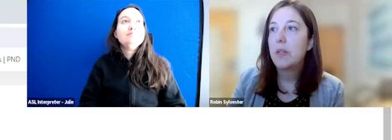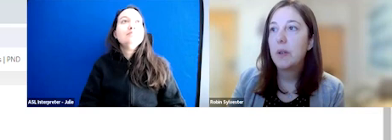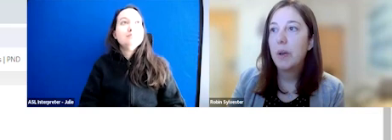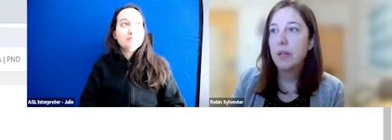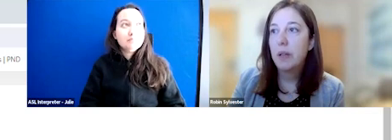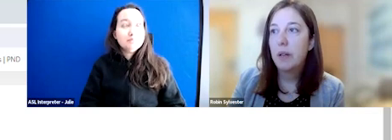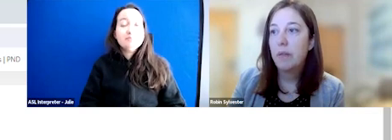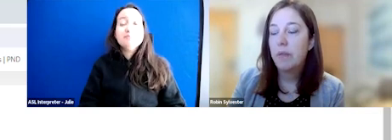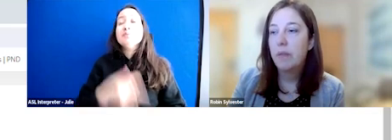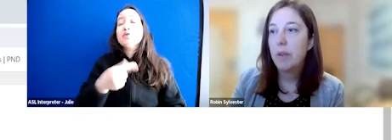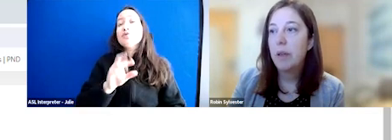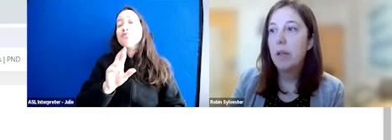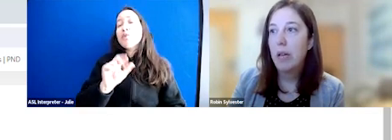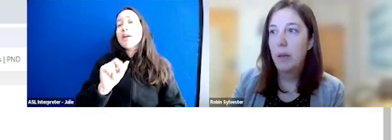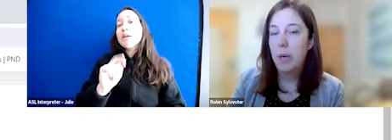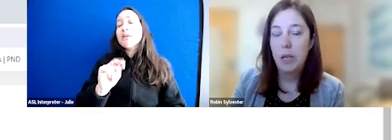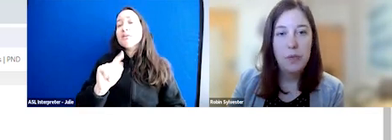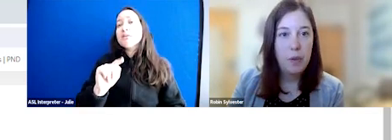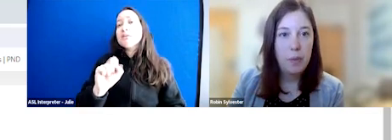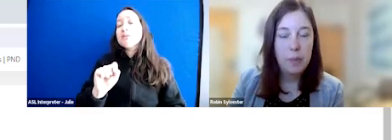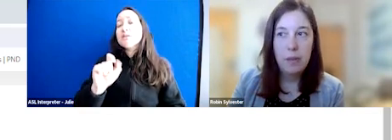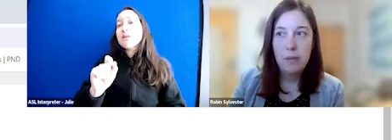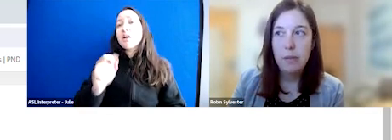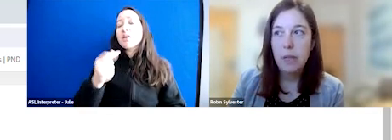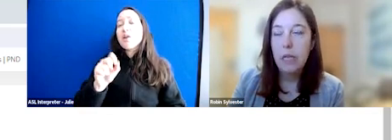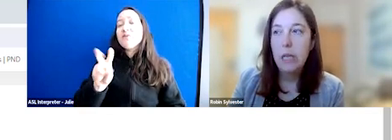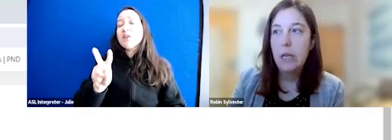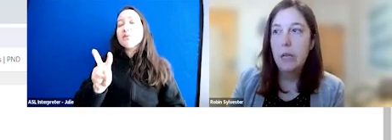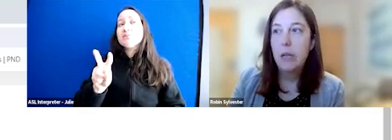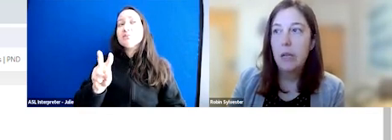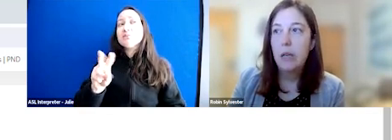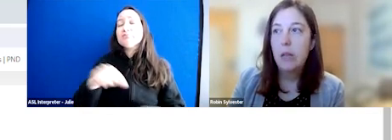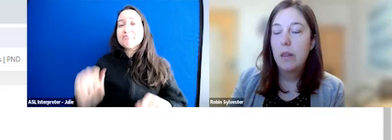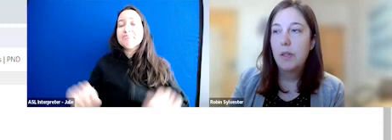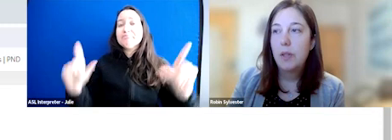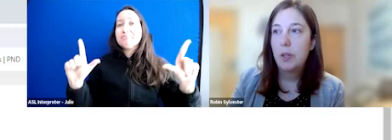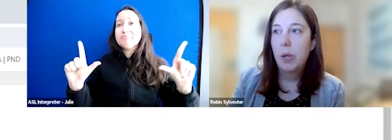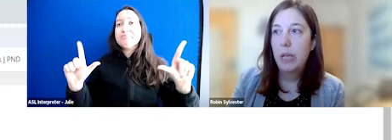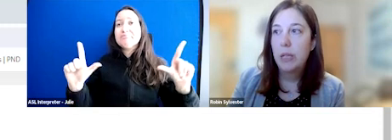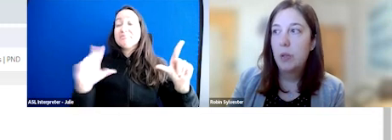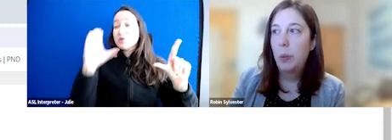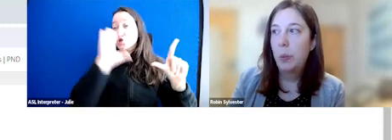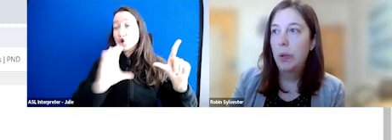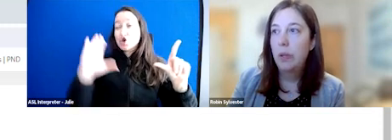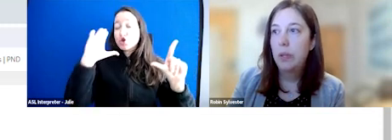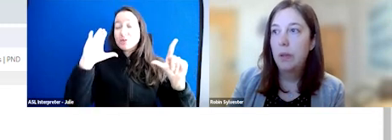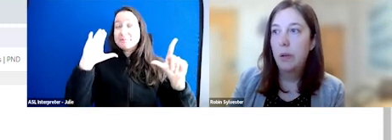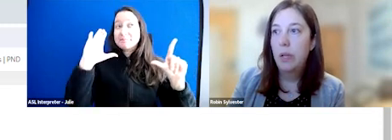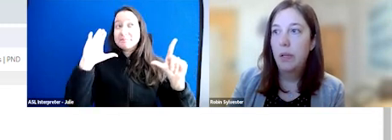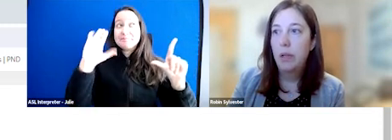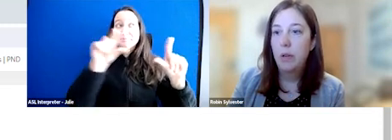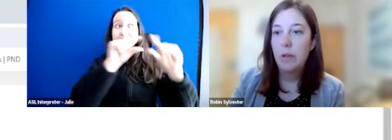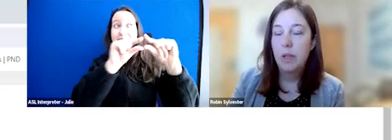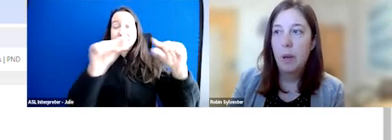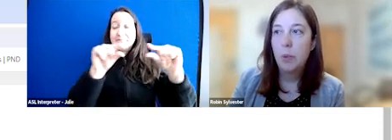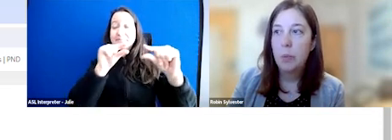So this is the grants.gov landing page for their website. The search grants tool is